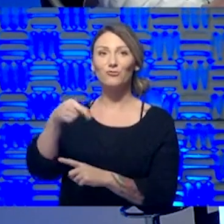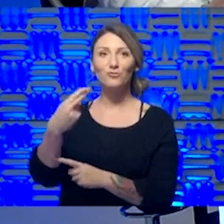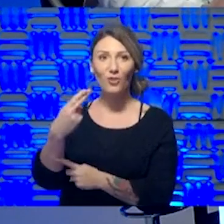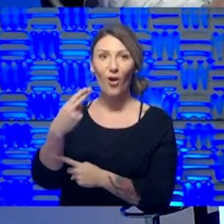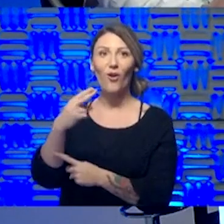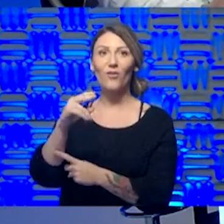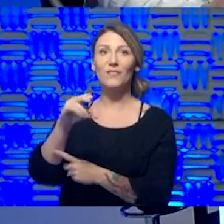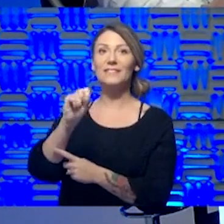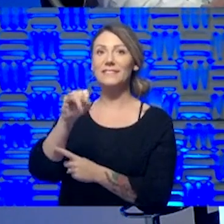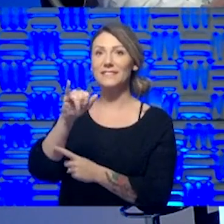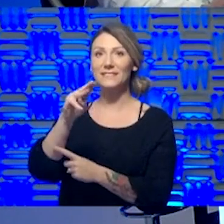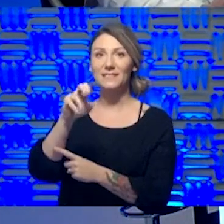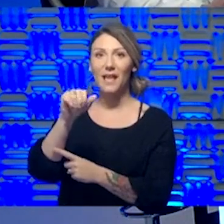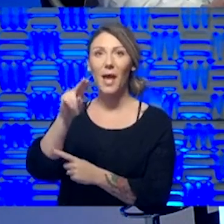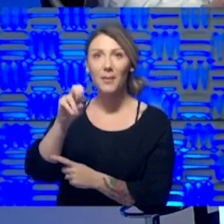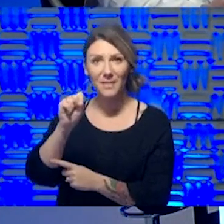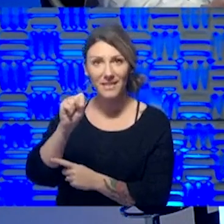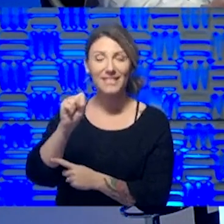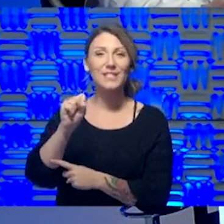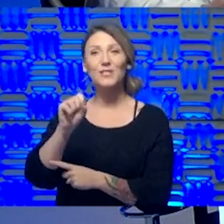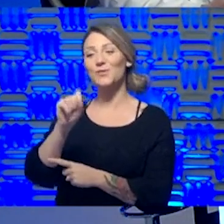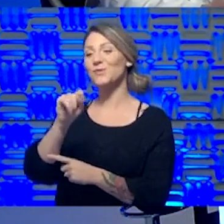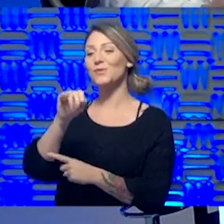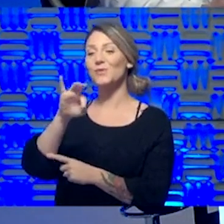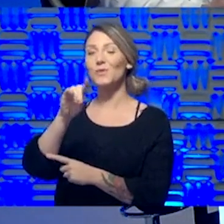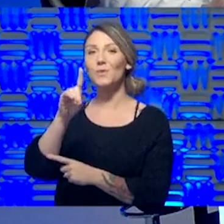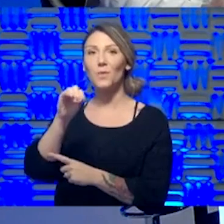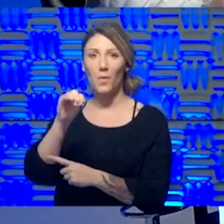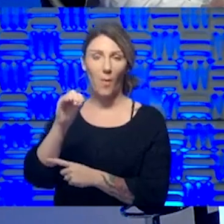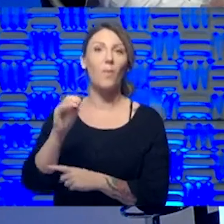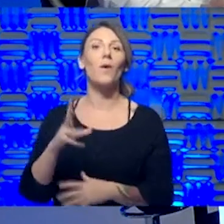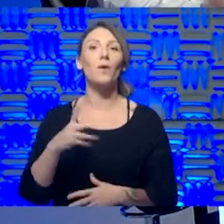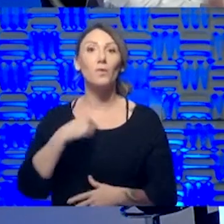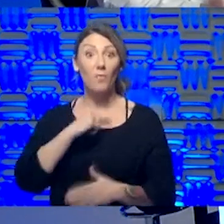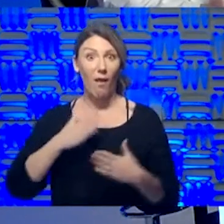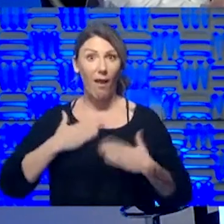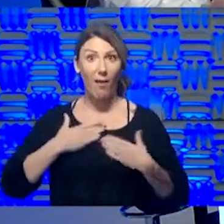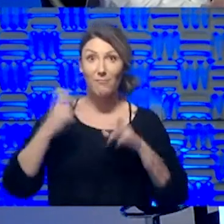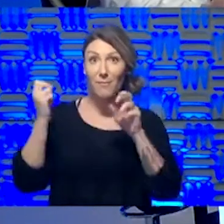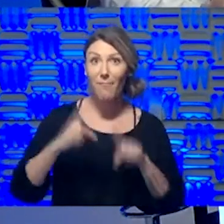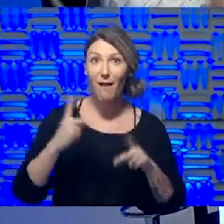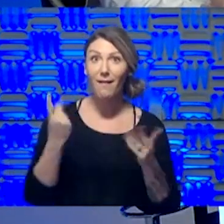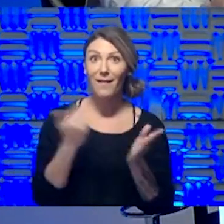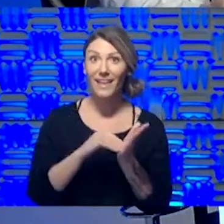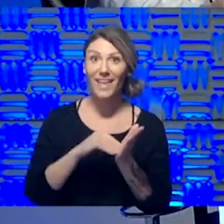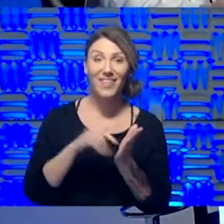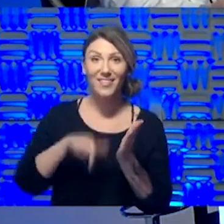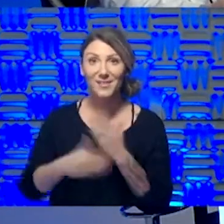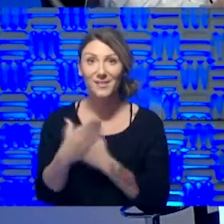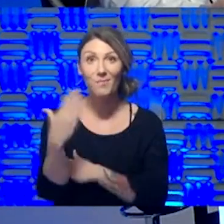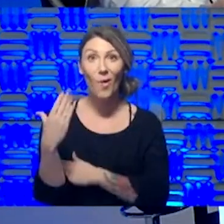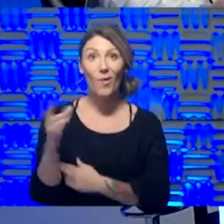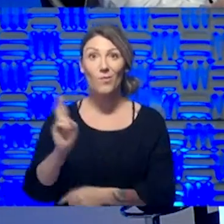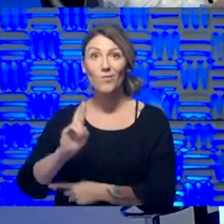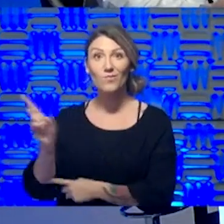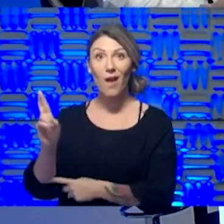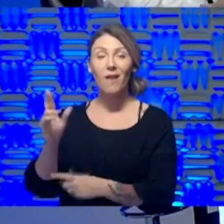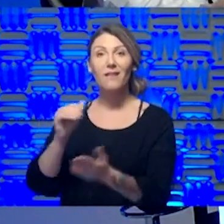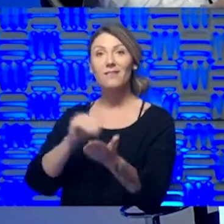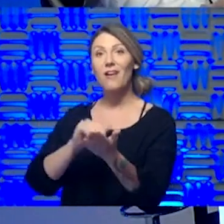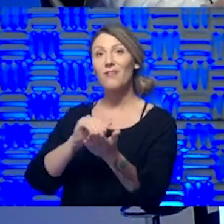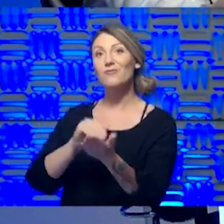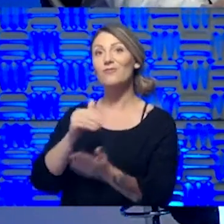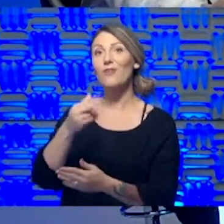Studio. So glad you're with us, and we're back with you this morning. On my right, hi, right-hand man, Dr. Dana Hawkinson,